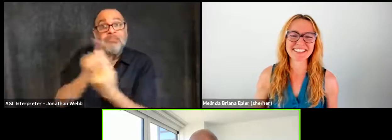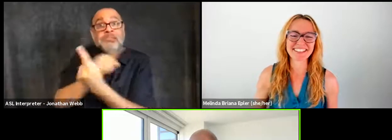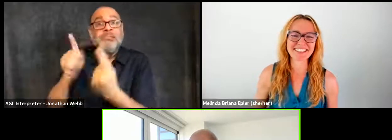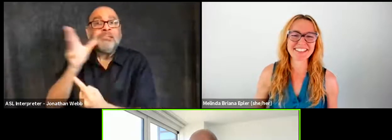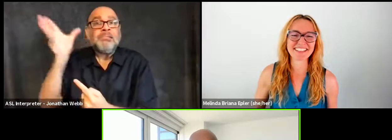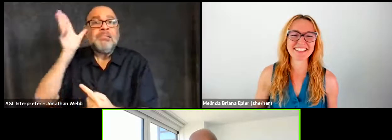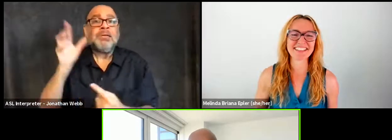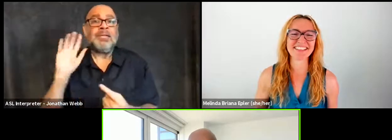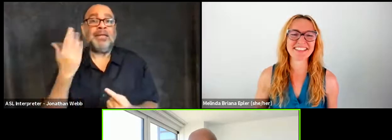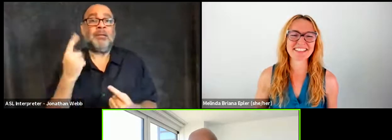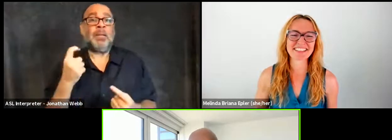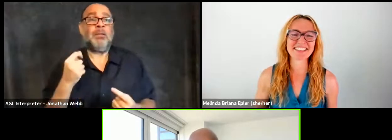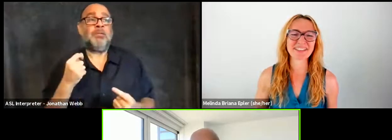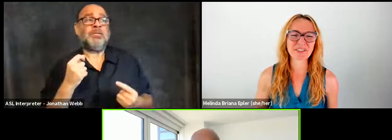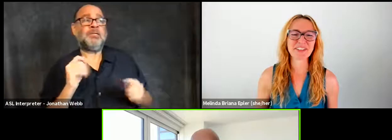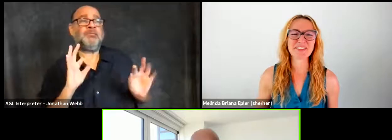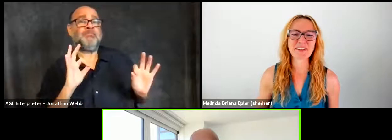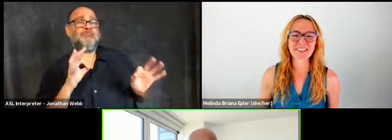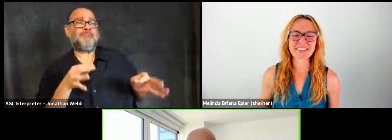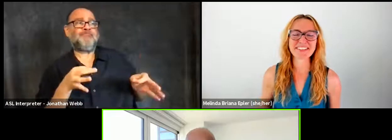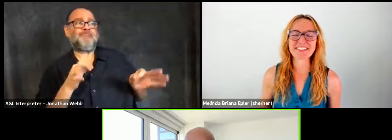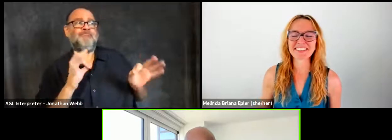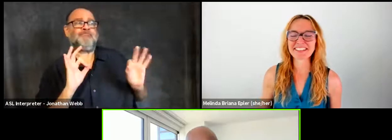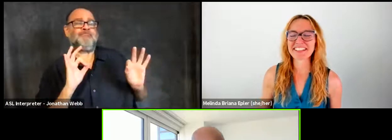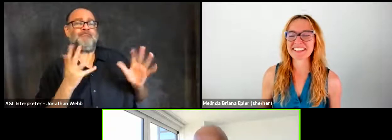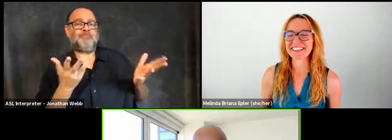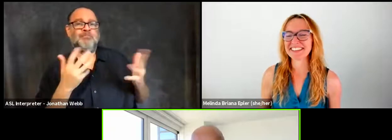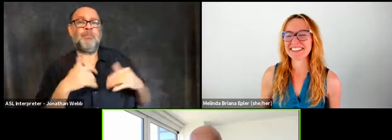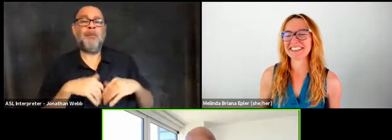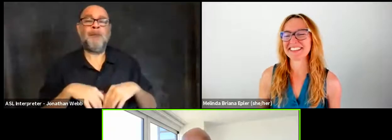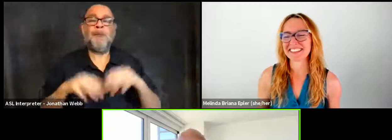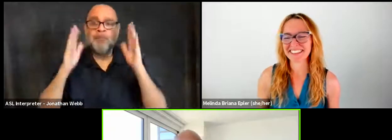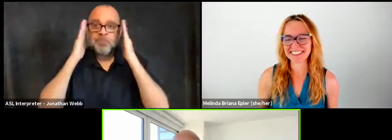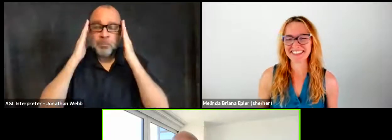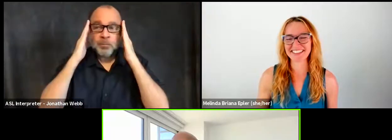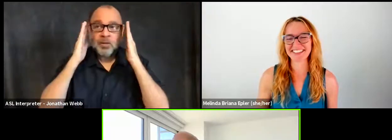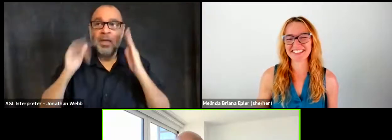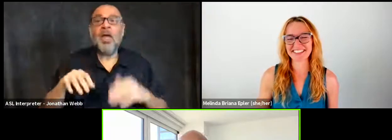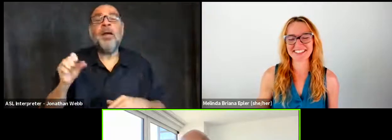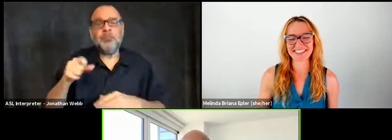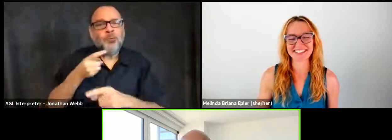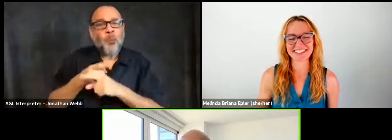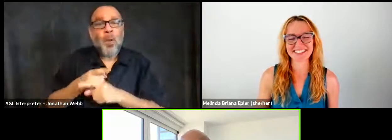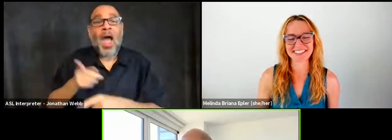not sure if it was related to race. So it could be just a different situation.